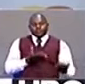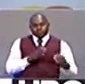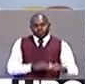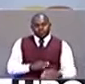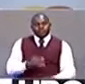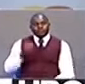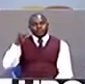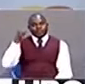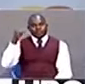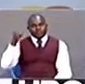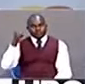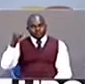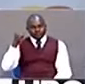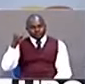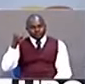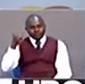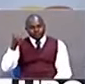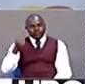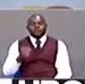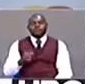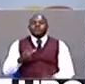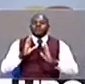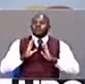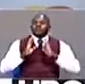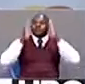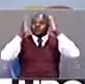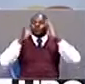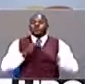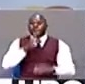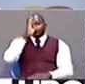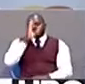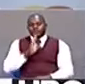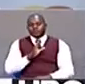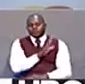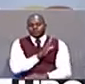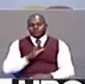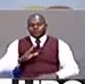hero, the Archbishop of the Catholic Church.